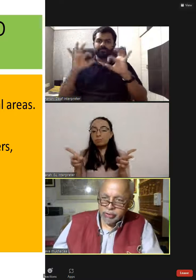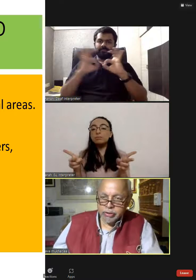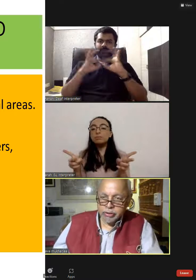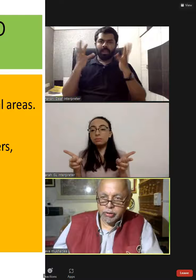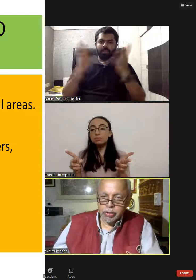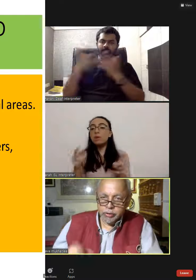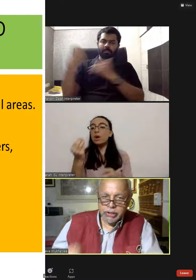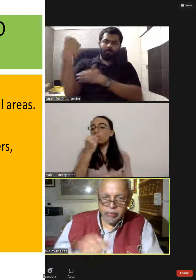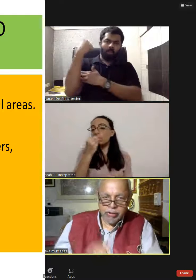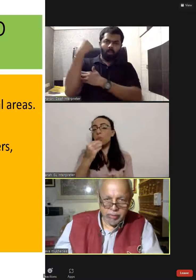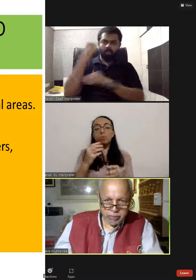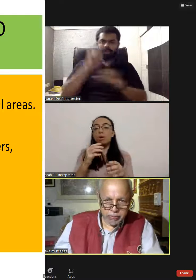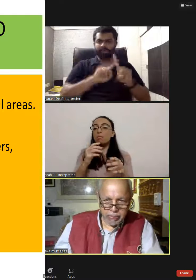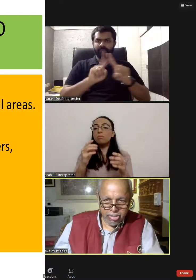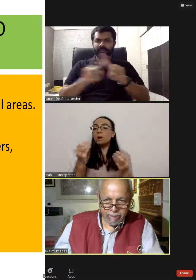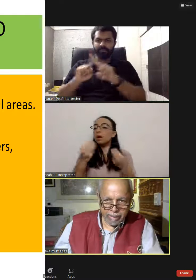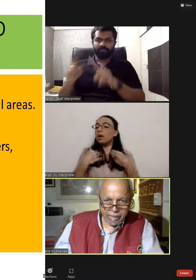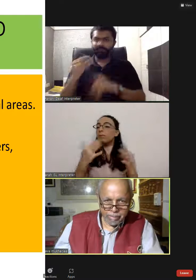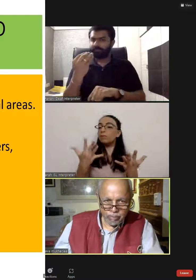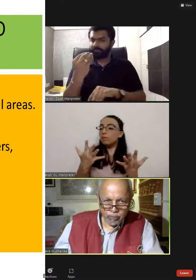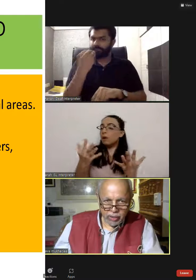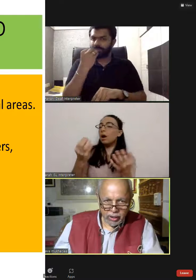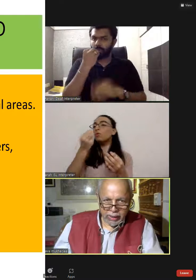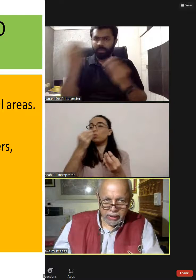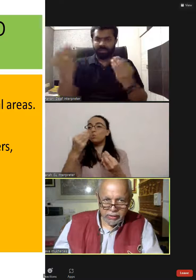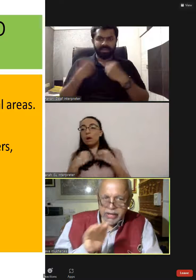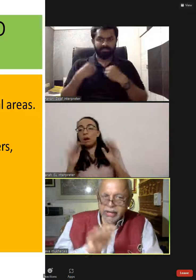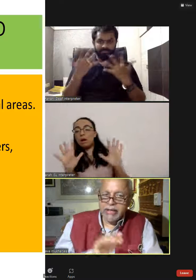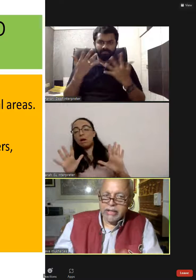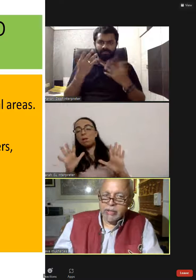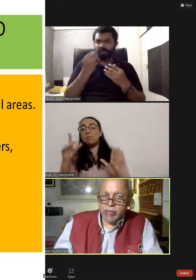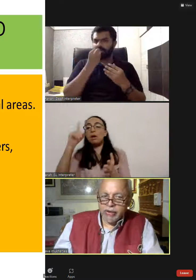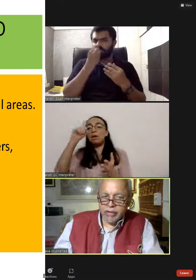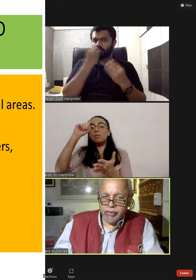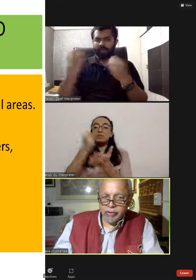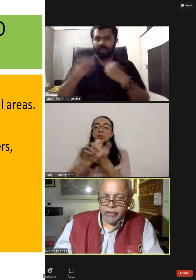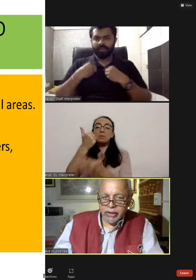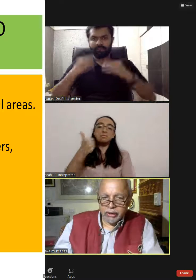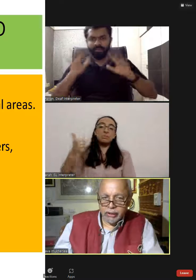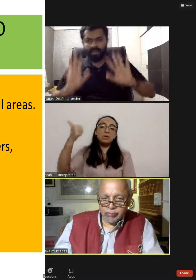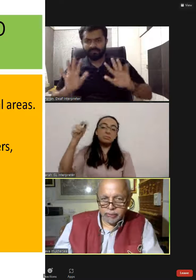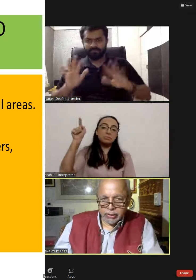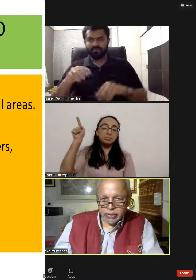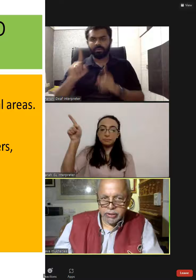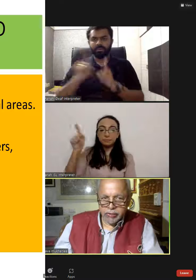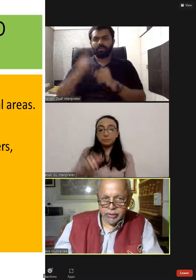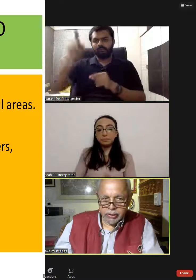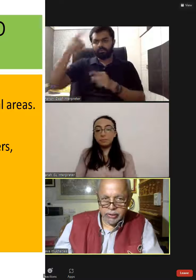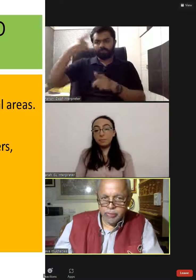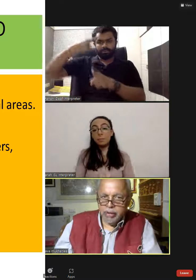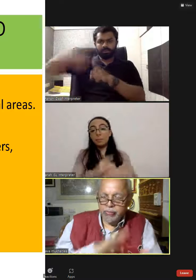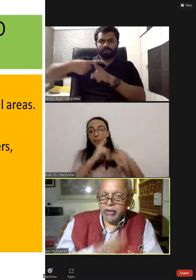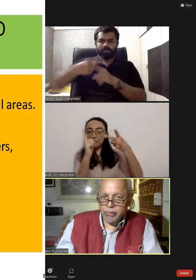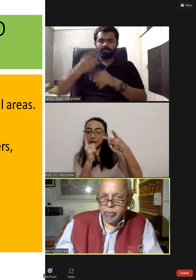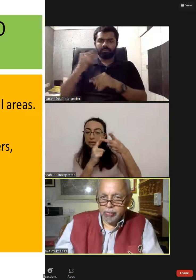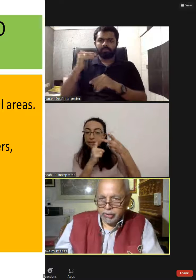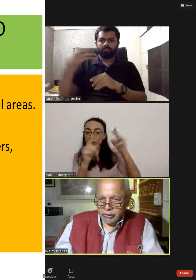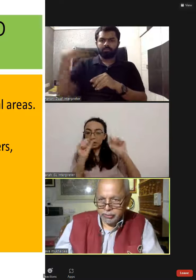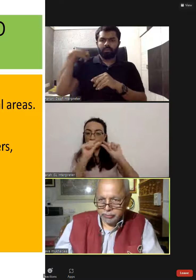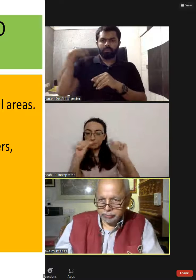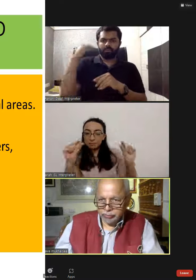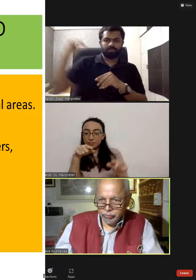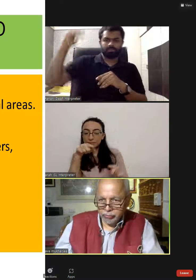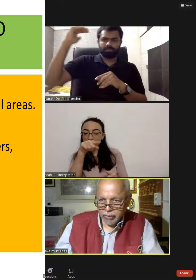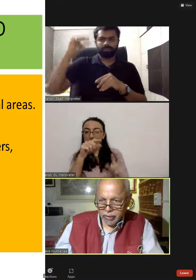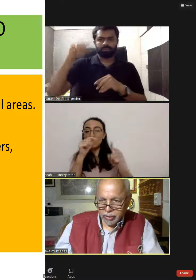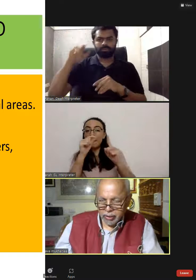food insecurity within family. The second kind of poverty we are very concerned with is peripheral poverty.